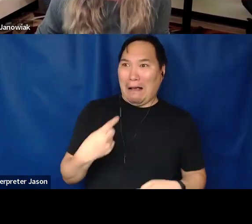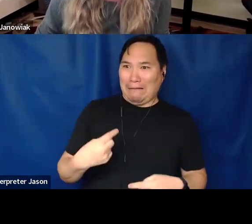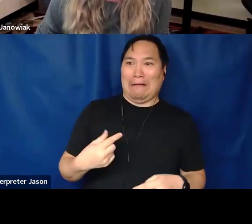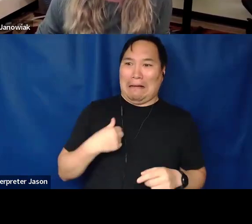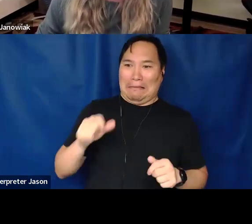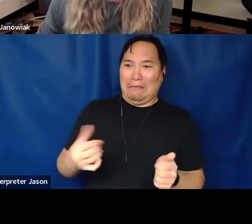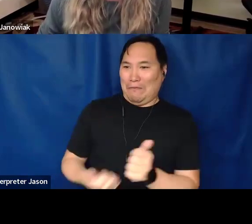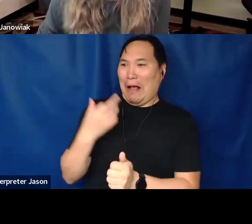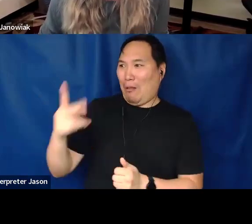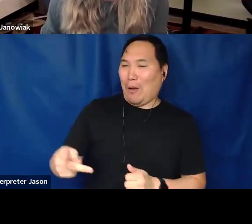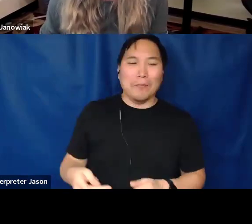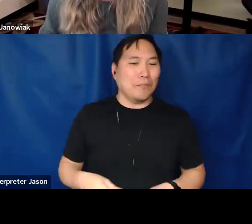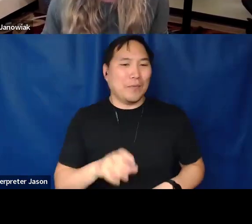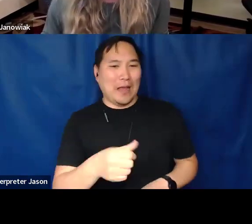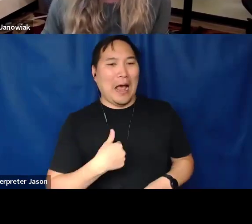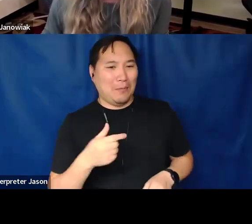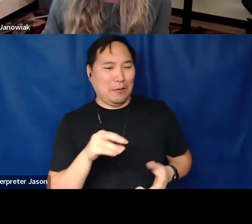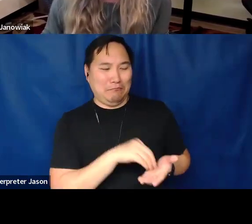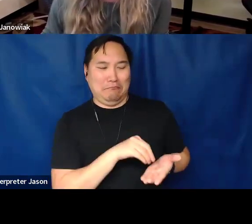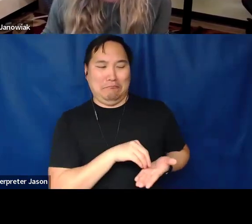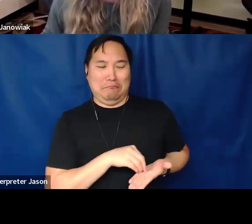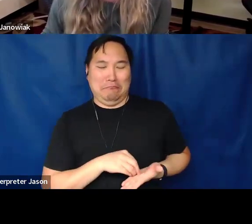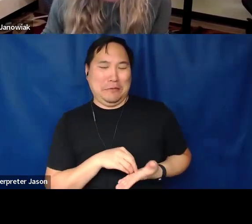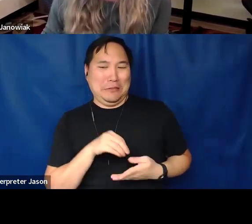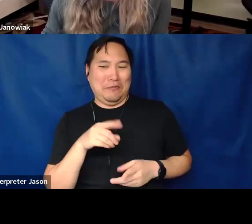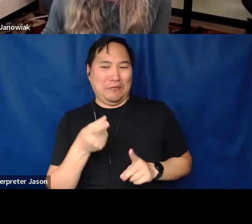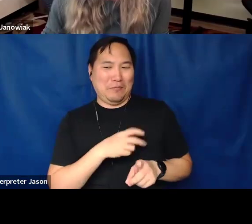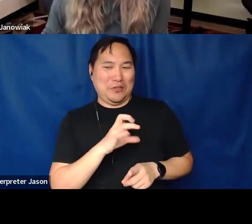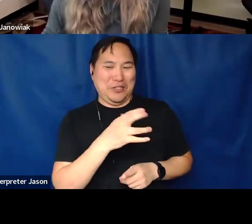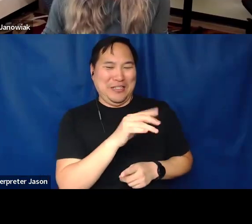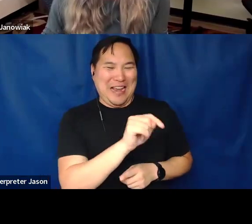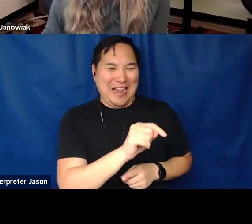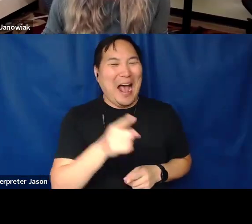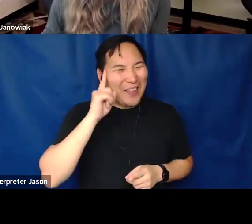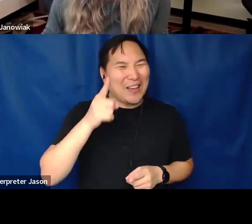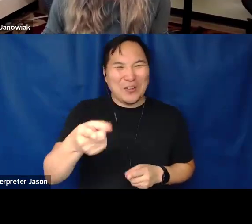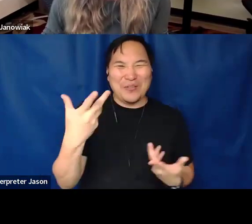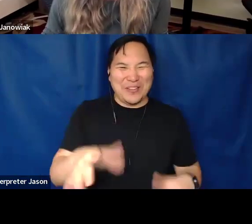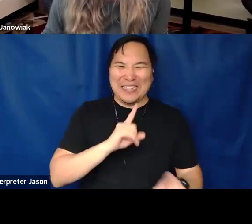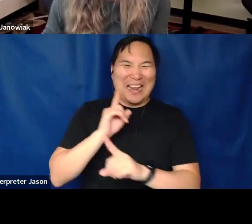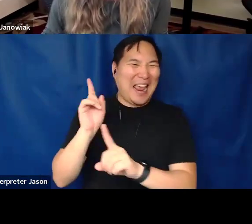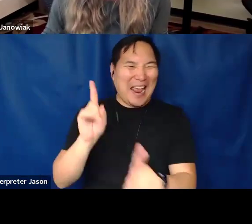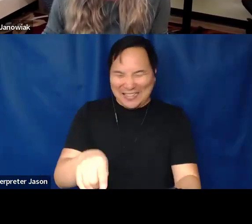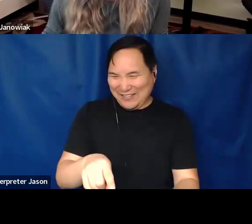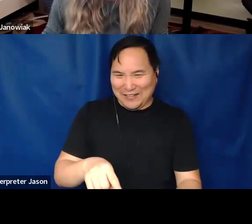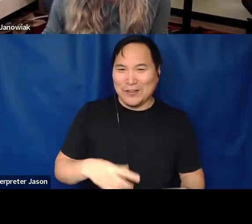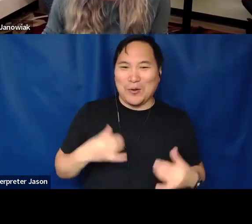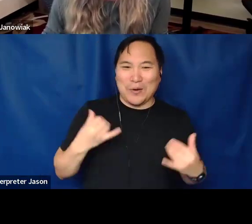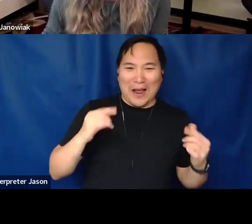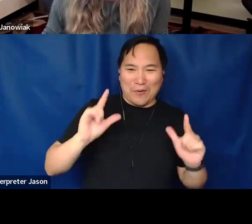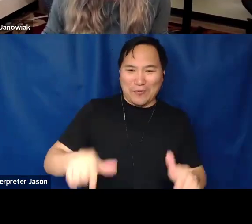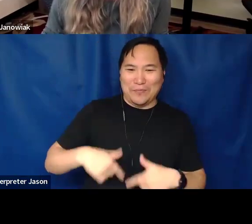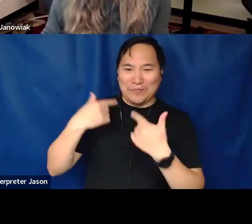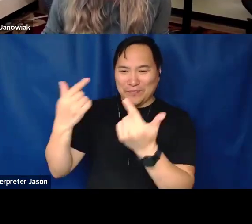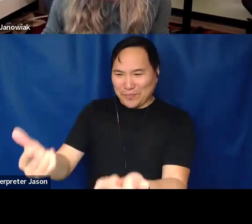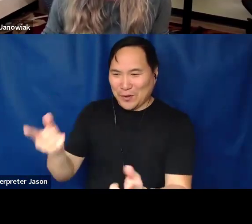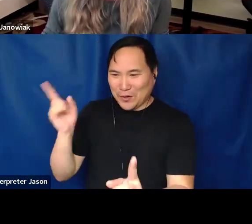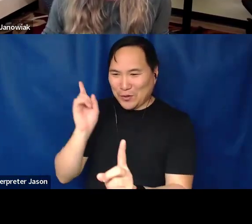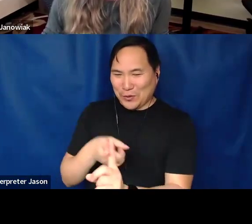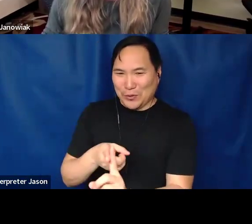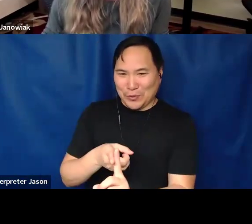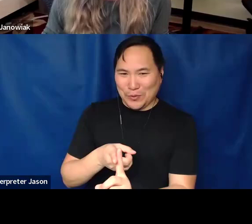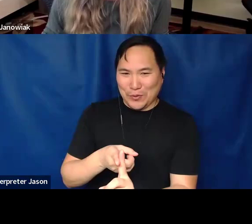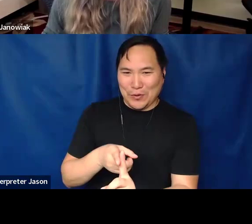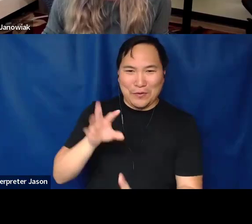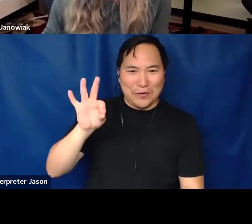Yeah, and we can definitely, I've been catching those questions while the chat. So I think you've answered plenty. So I'm going to turn it over to some of our